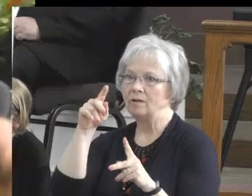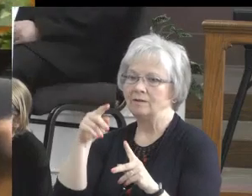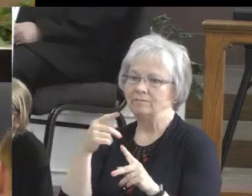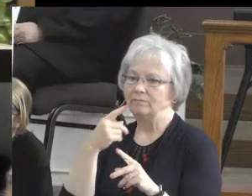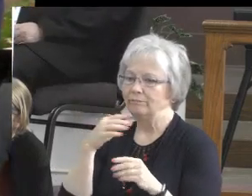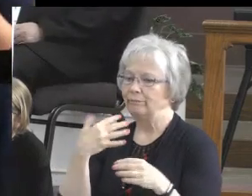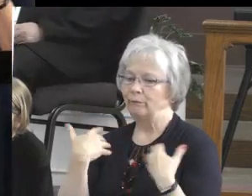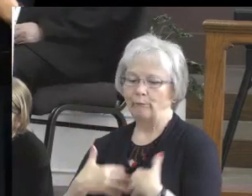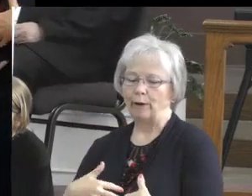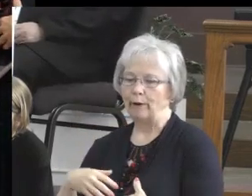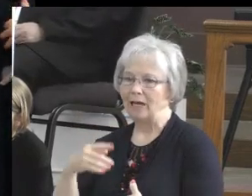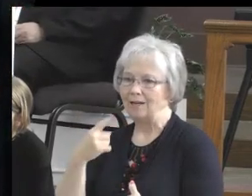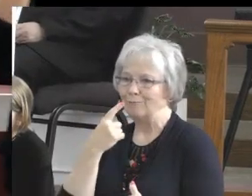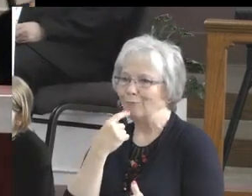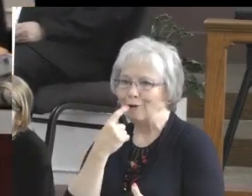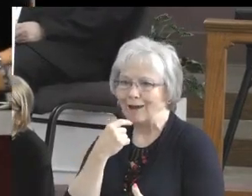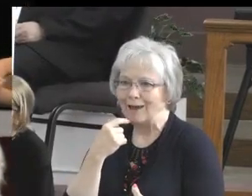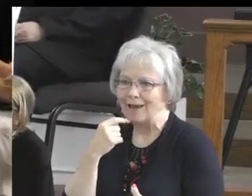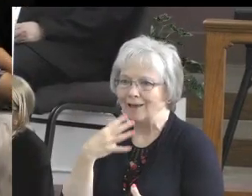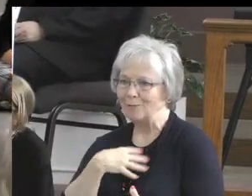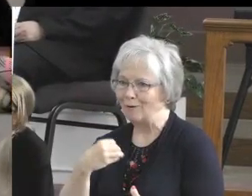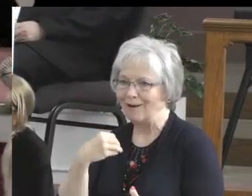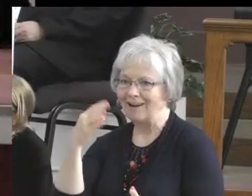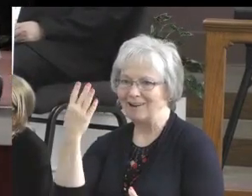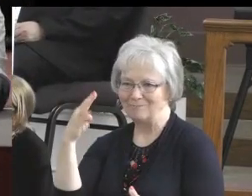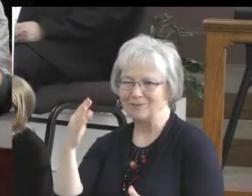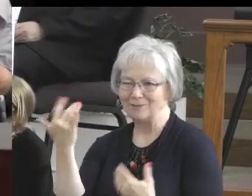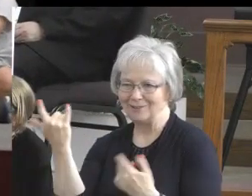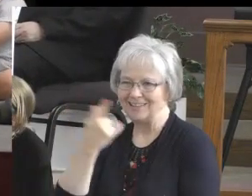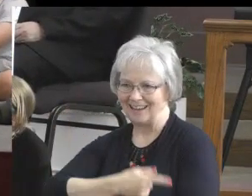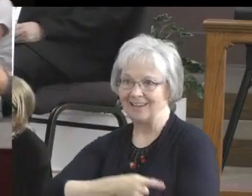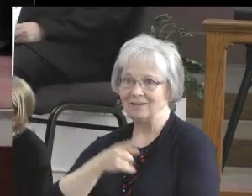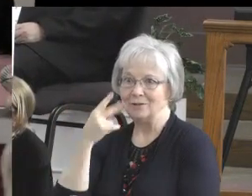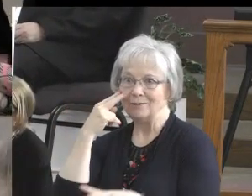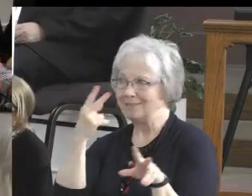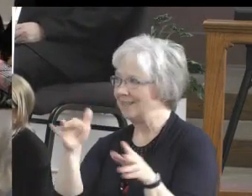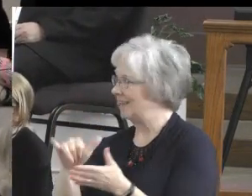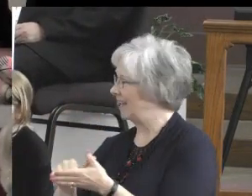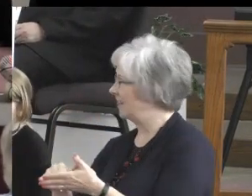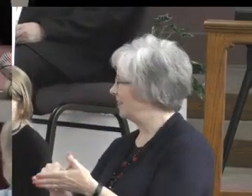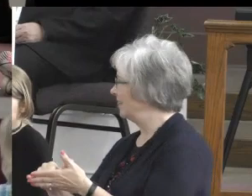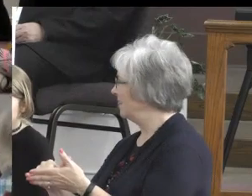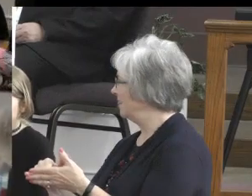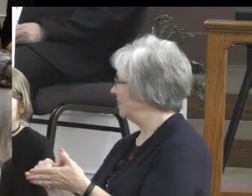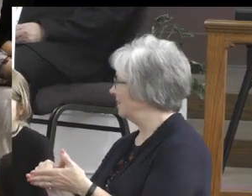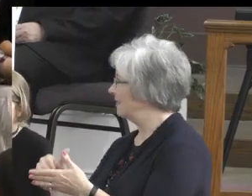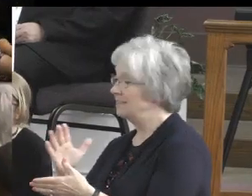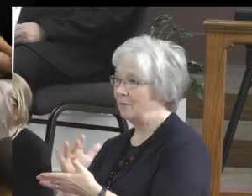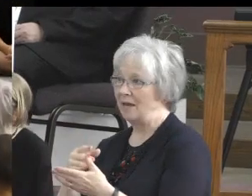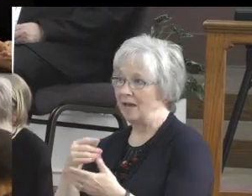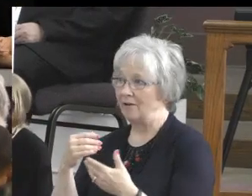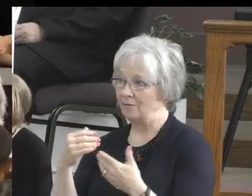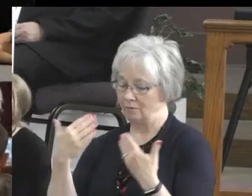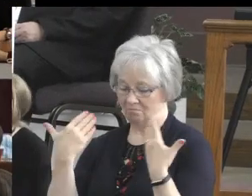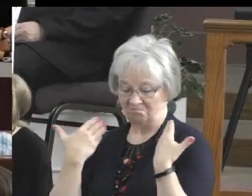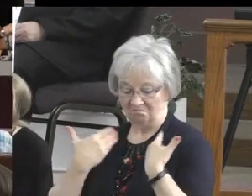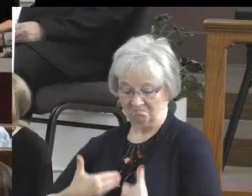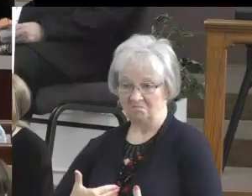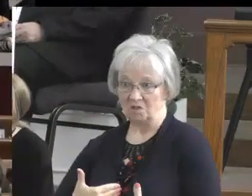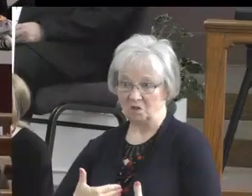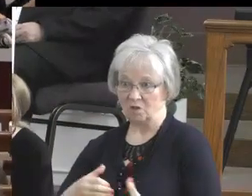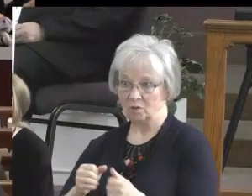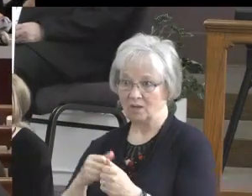and white and blue today, aren't they? You can see some of them. Some of them even have shirts that have flags on them. I'm wearing my red,